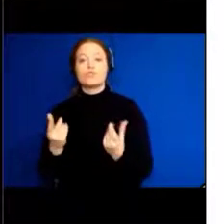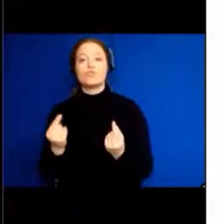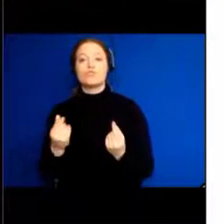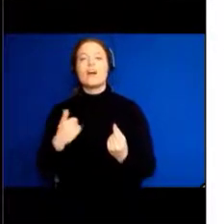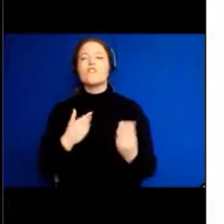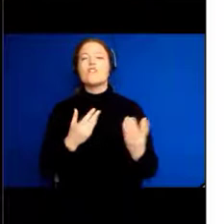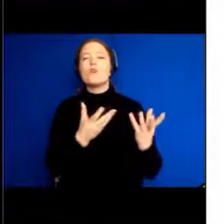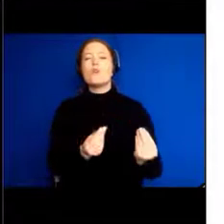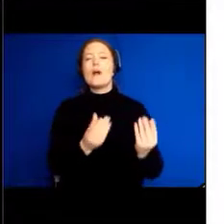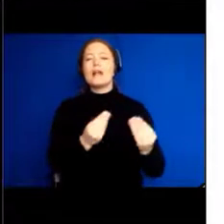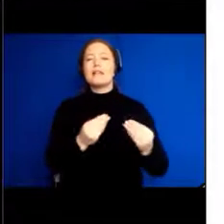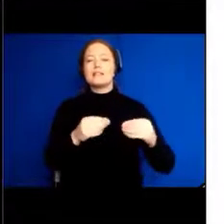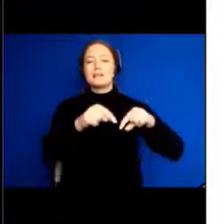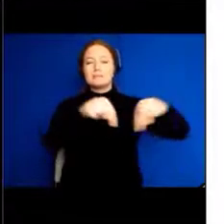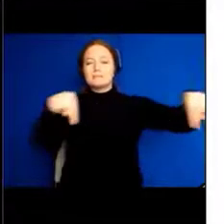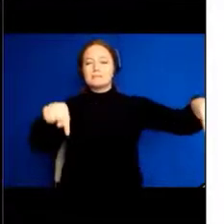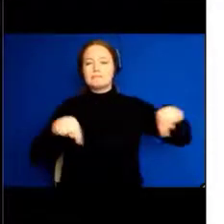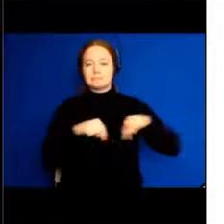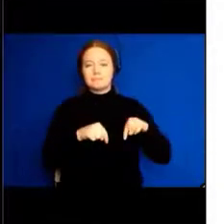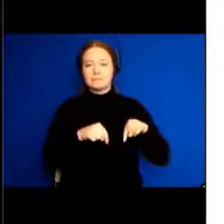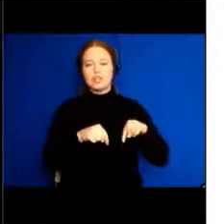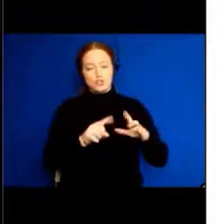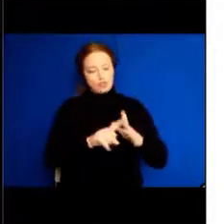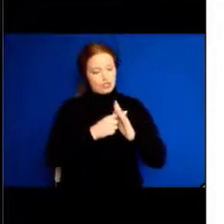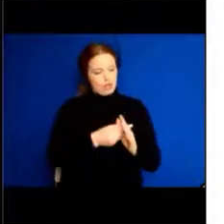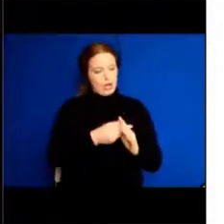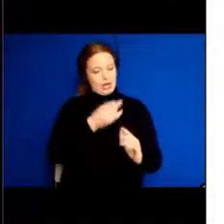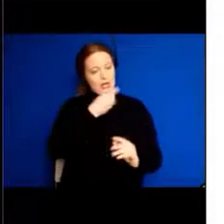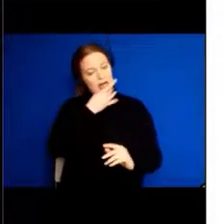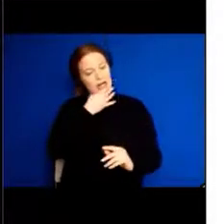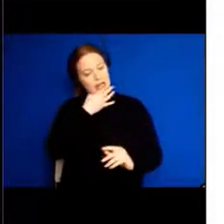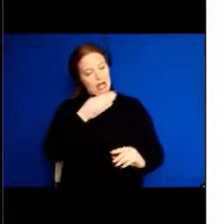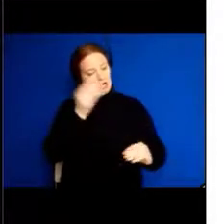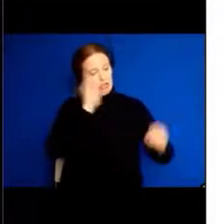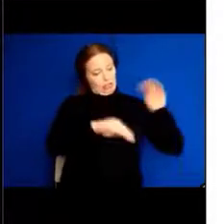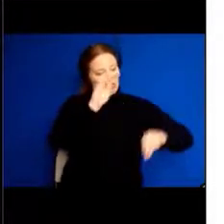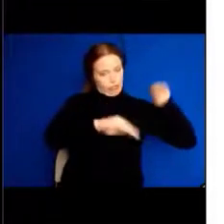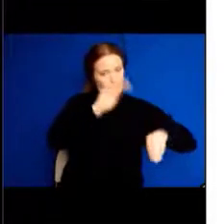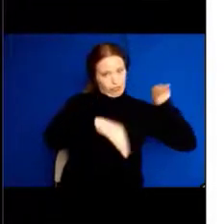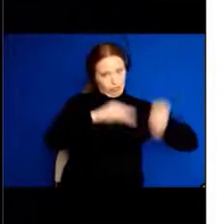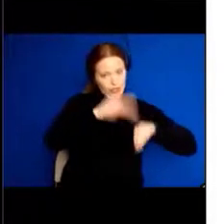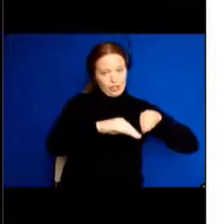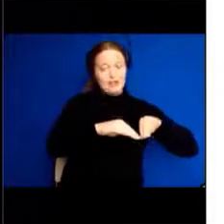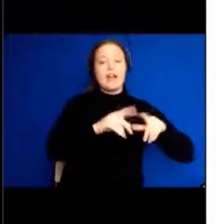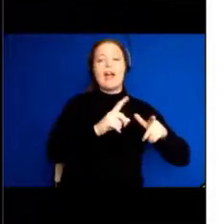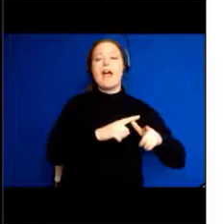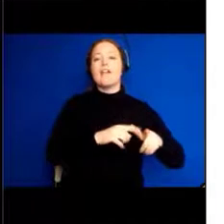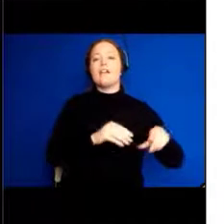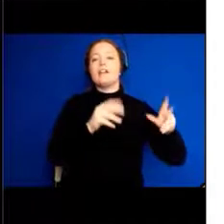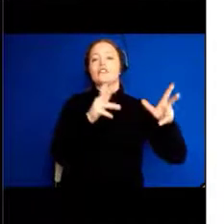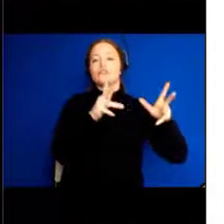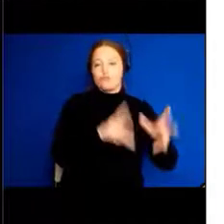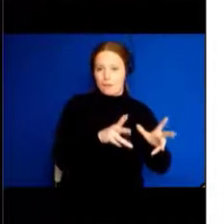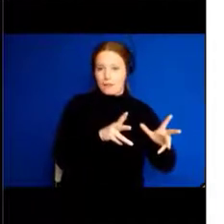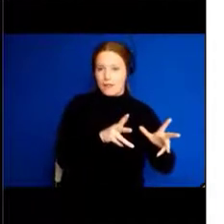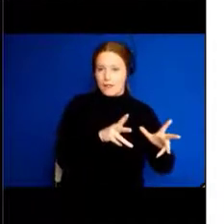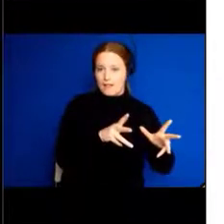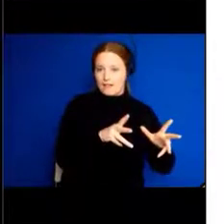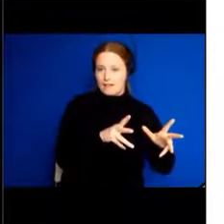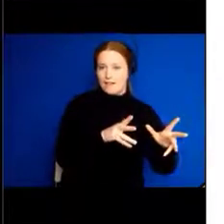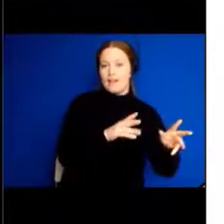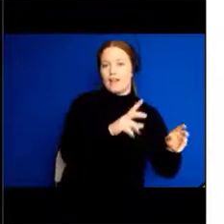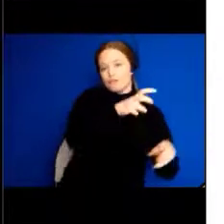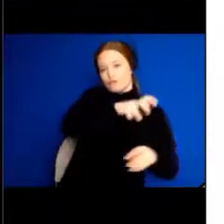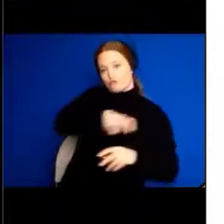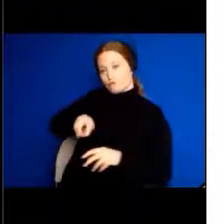put some blobs of color on, and then everyone would put down their brush and move to the next station and continue working on the piece